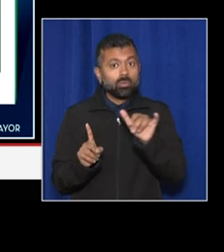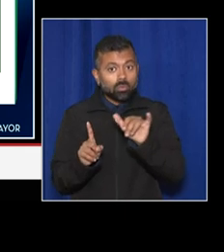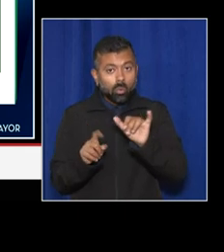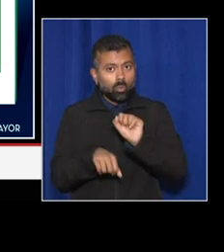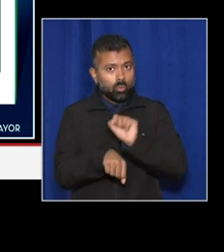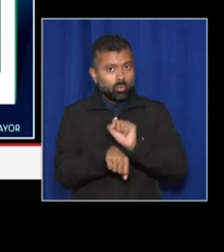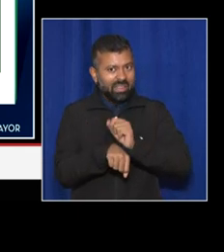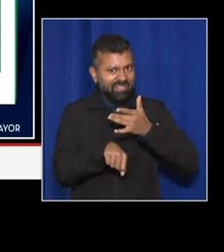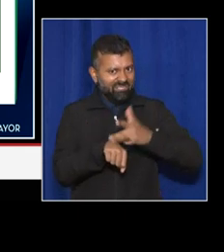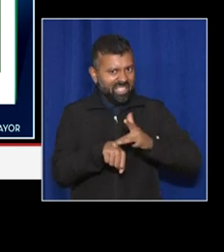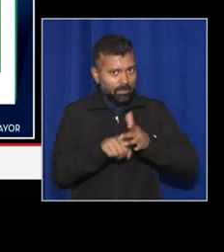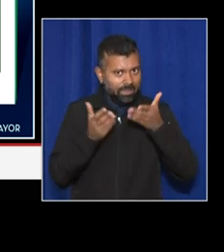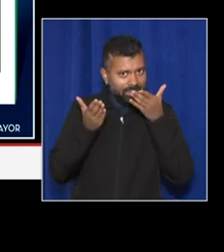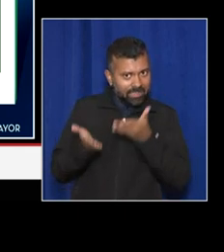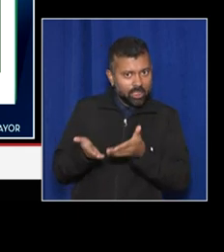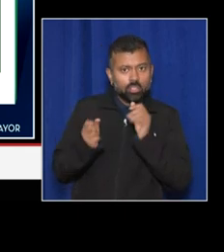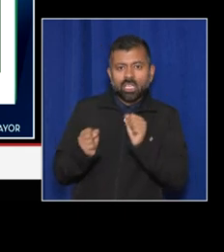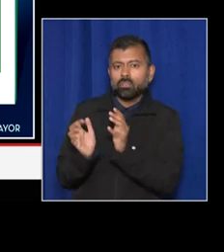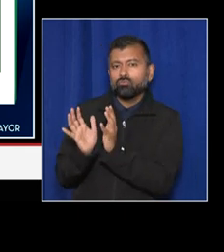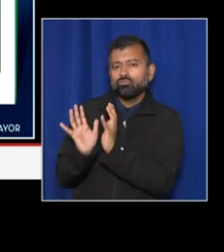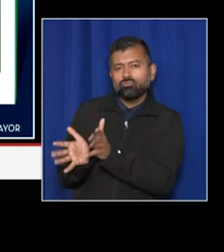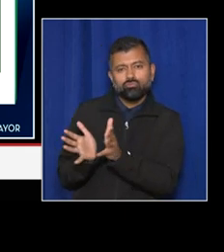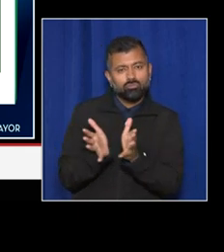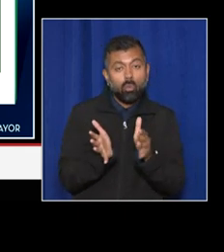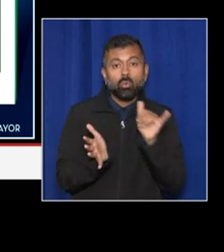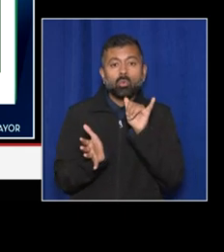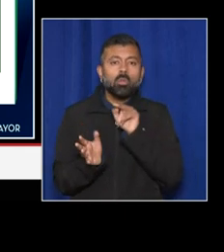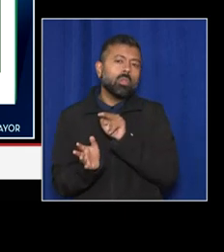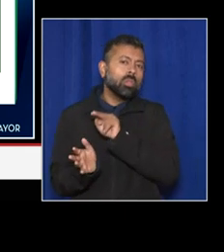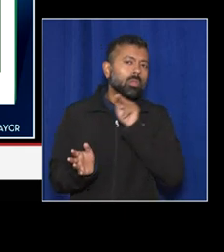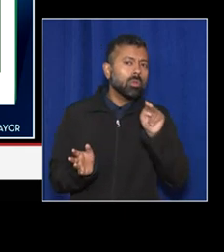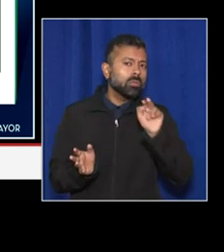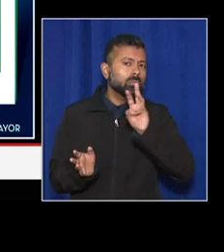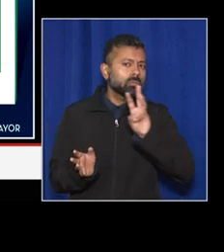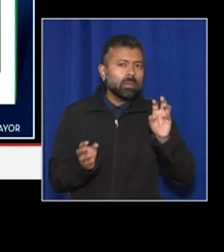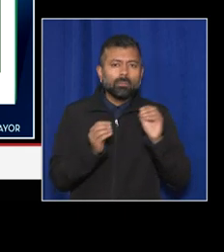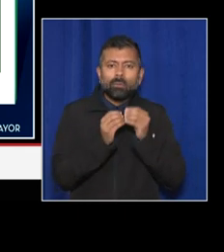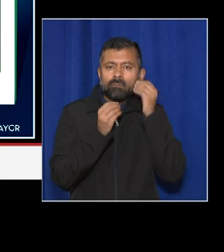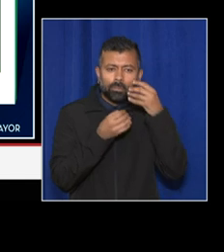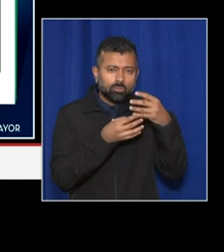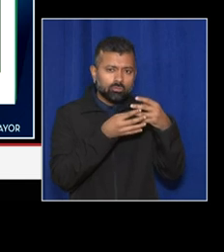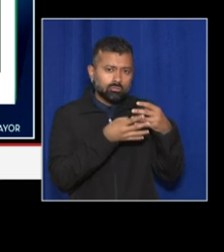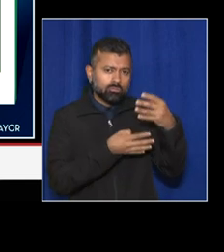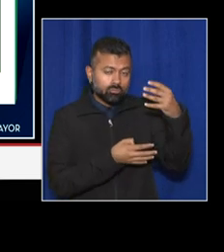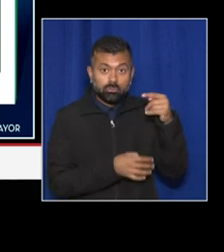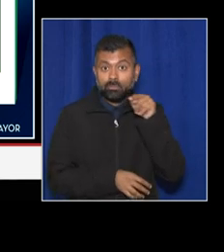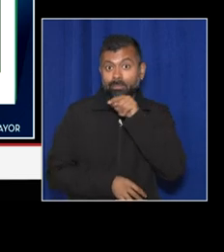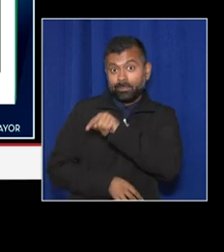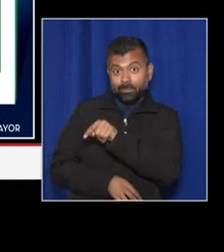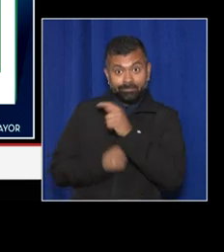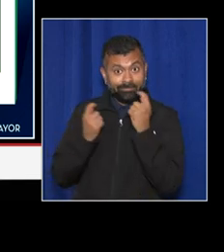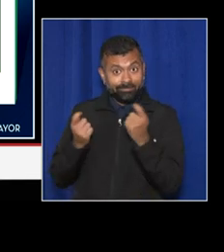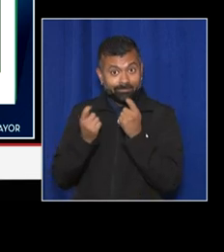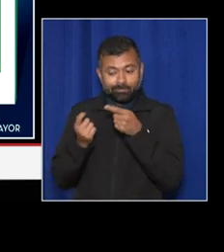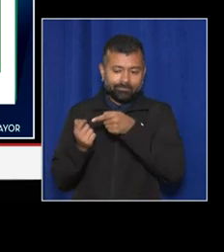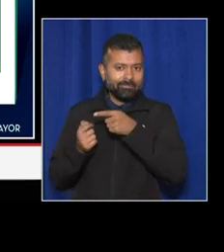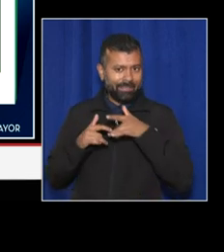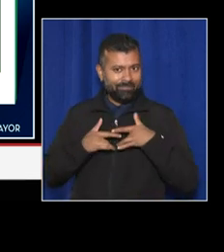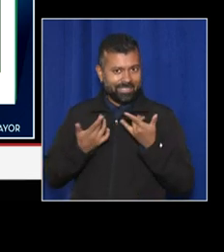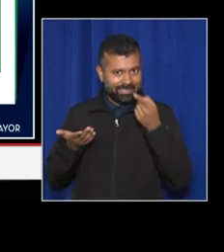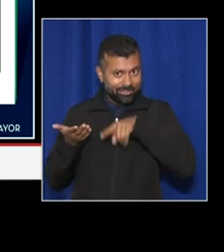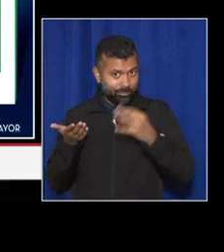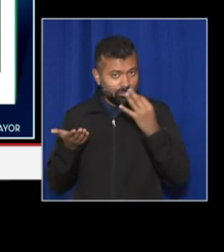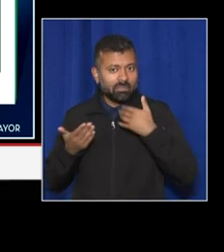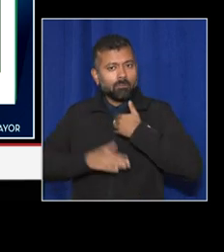Service Career Hub, they will be the ones who are tabling and interviewing at the hiring event. In addition to interviewing, there may